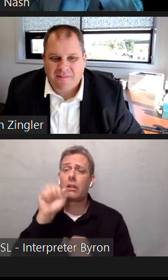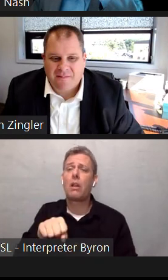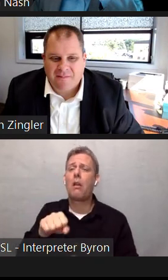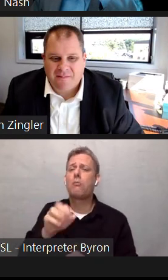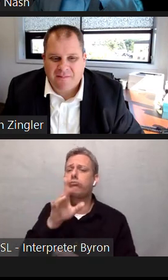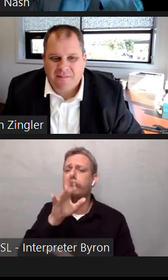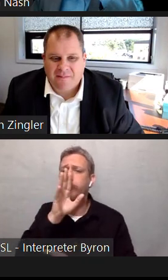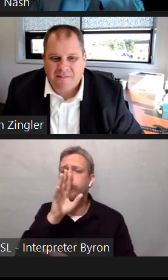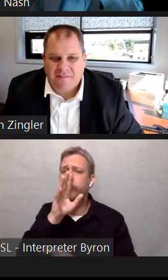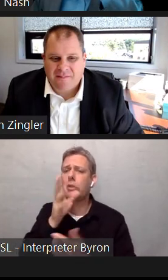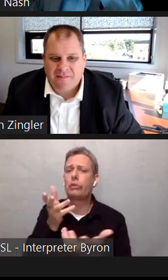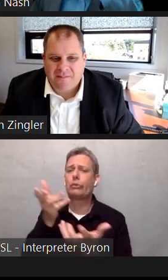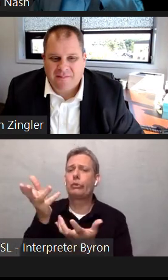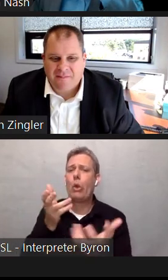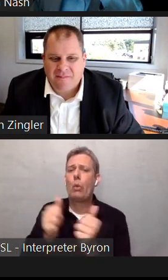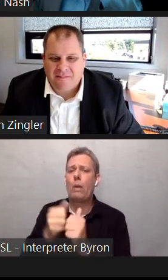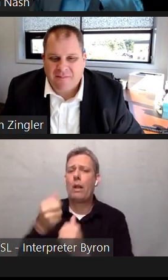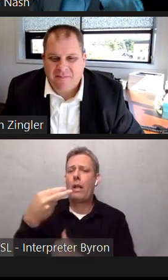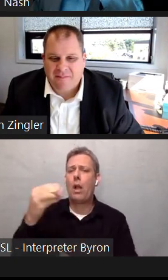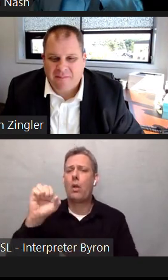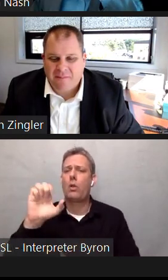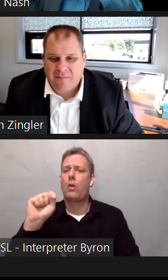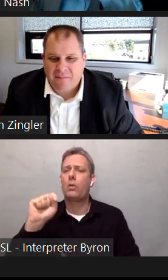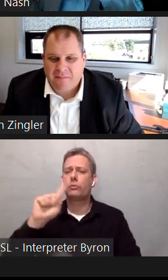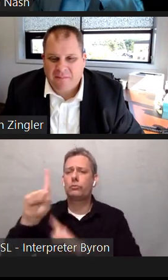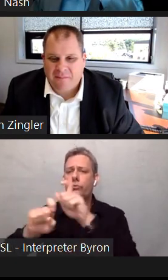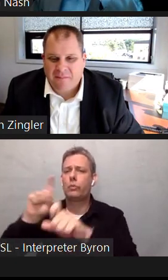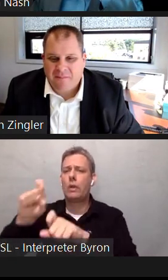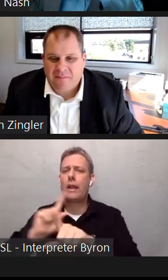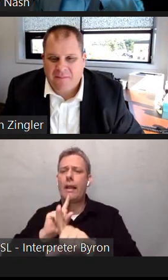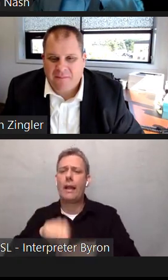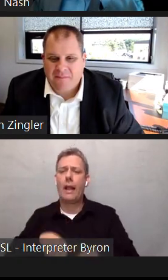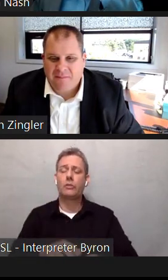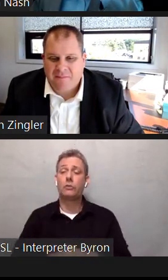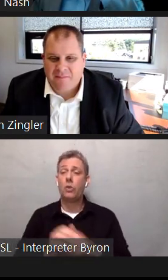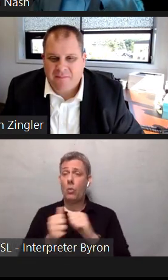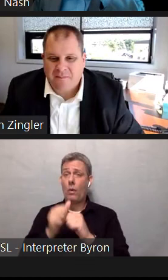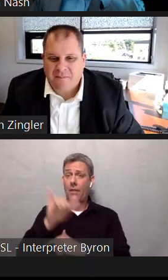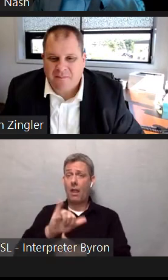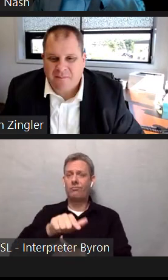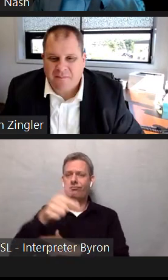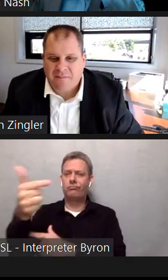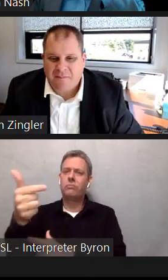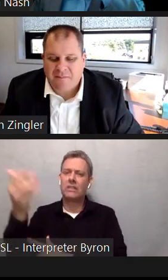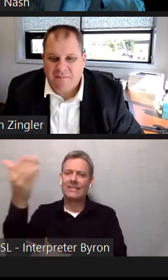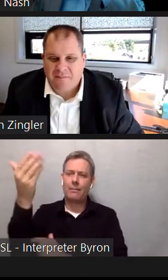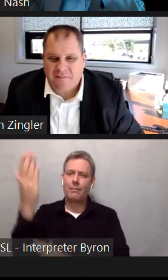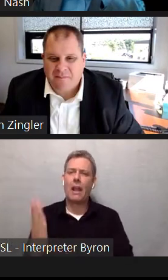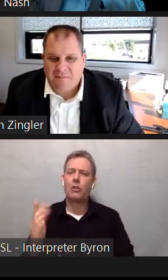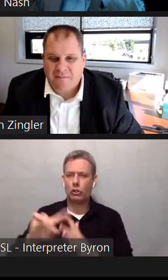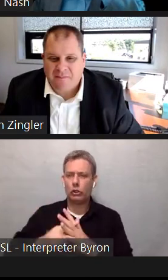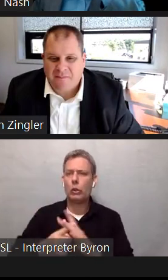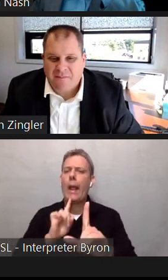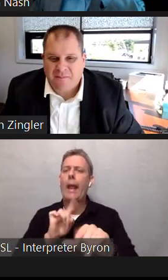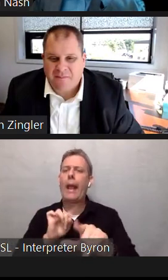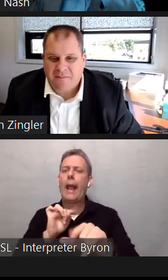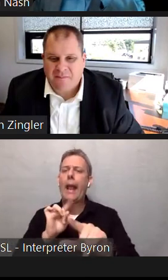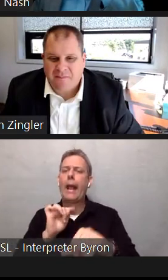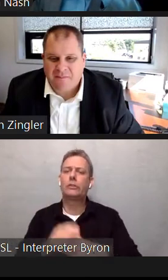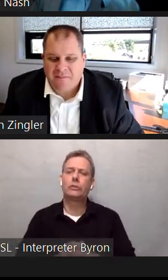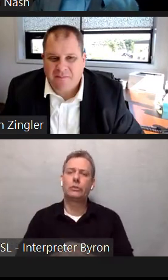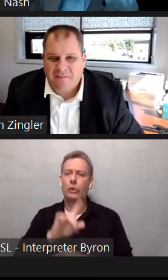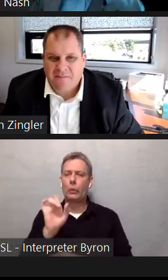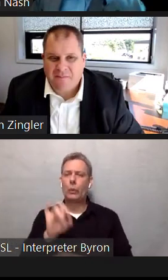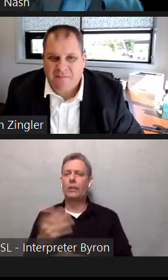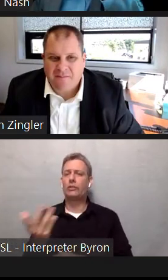permission to unmute your mic so you can ask a question. With that being said, I'll turn it back over to our speakers to start answering questions or final